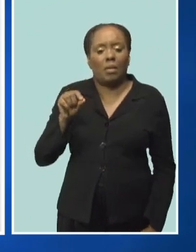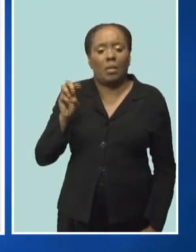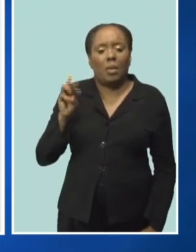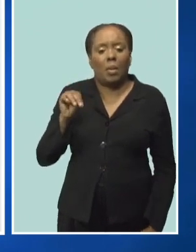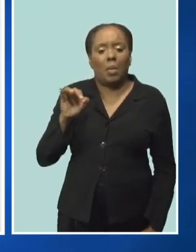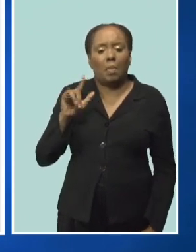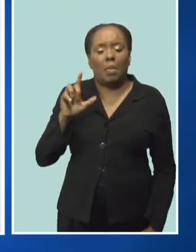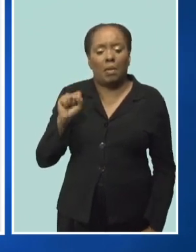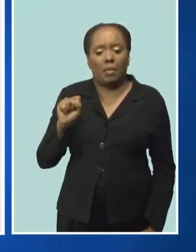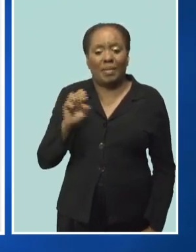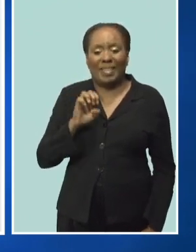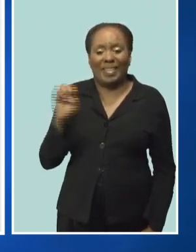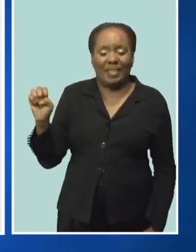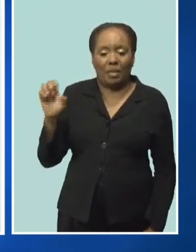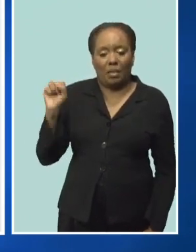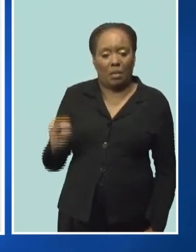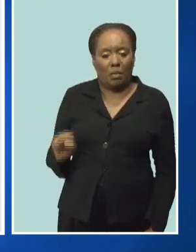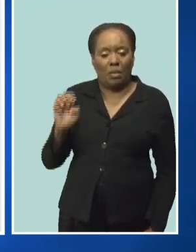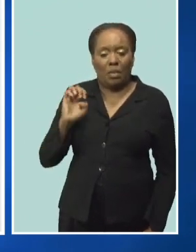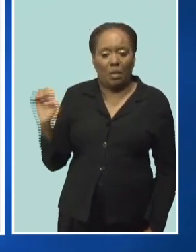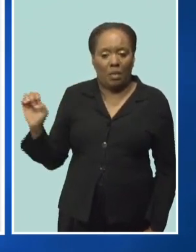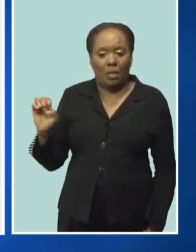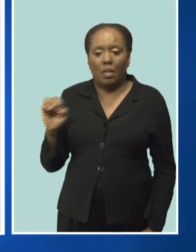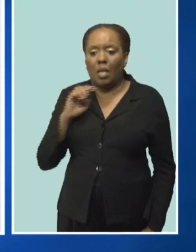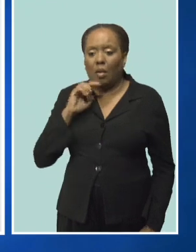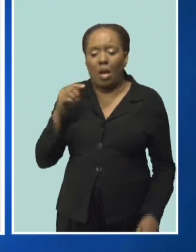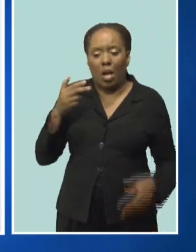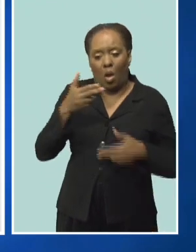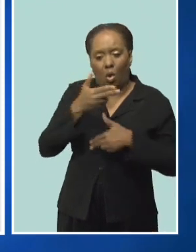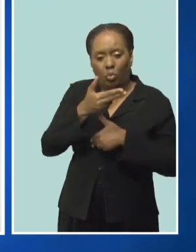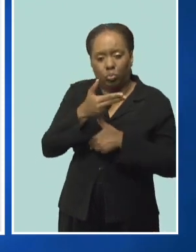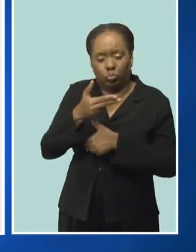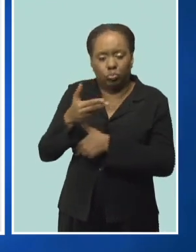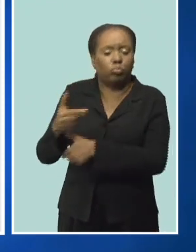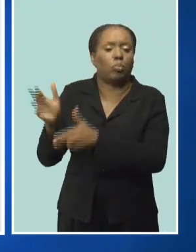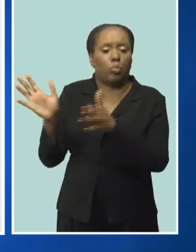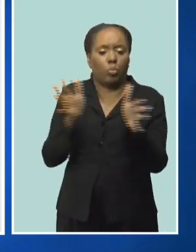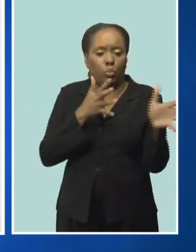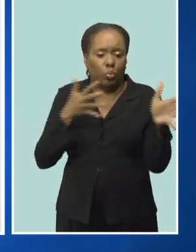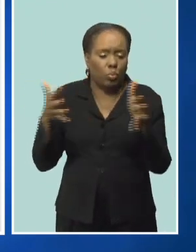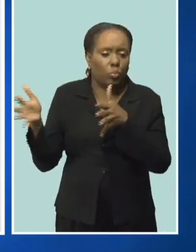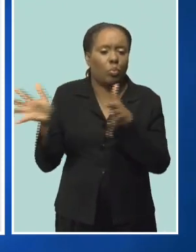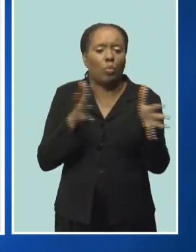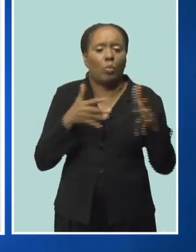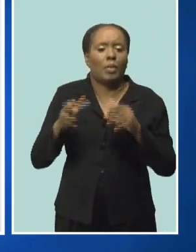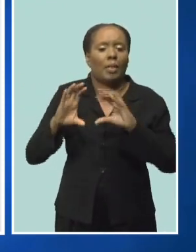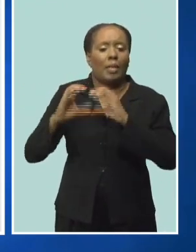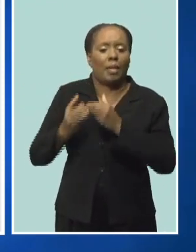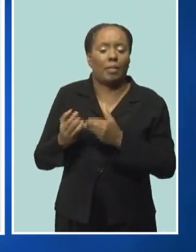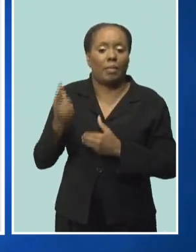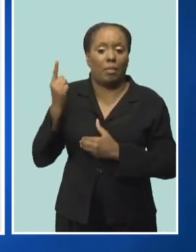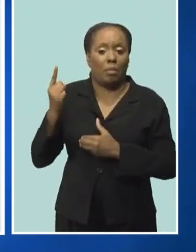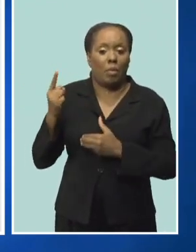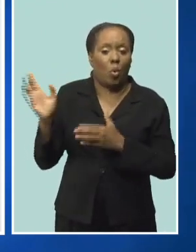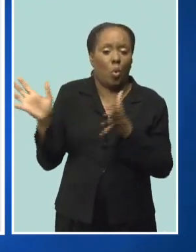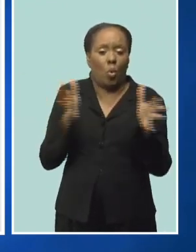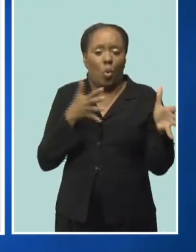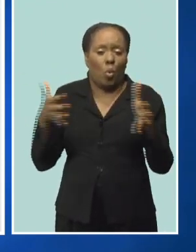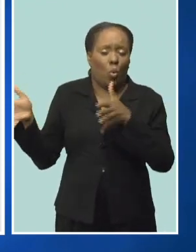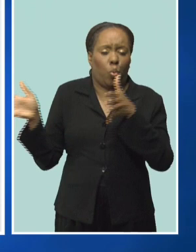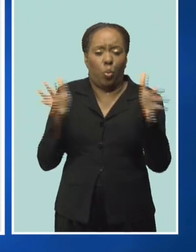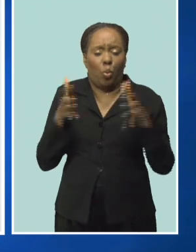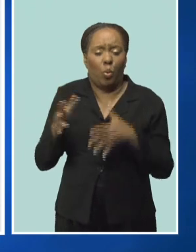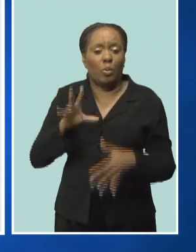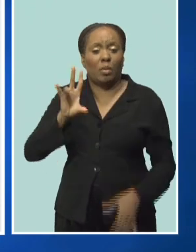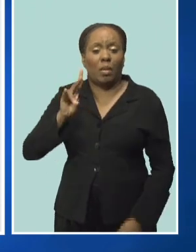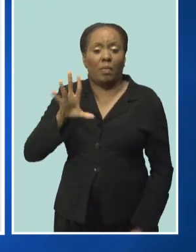of Barbados and moving quickly at 22 miles per hour. The winds are Category 1 hurricane winds, 75 miles per